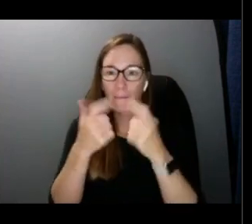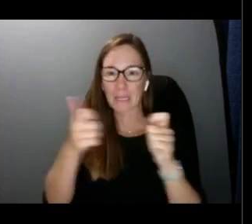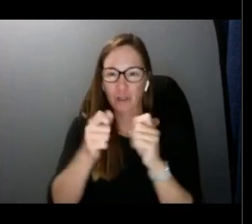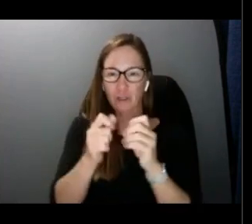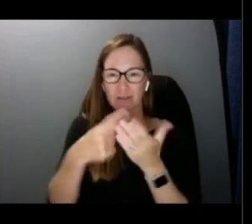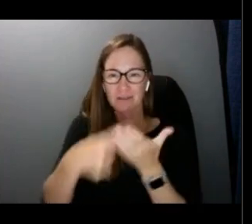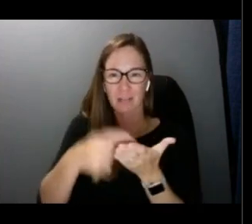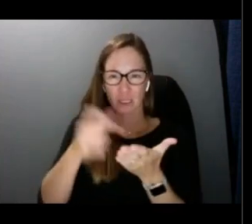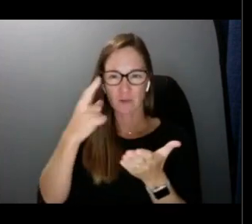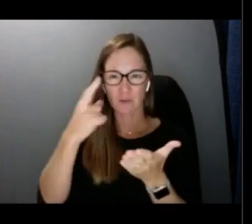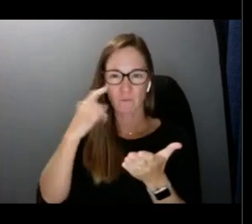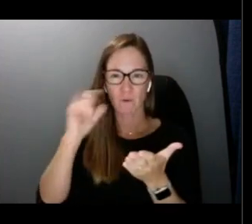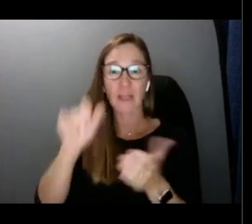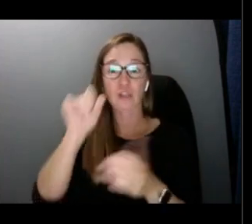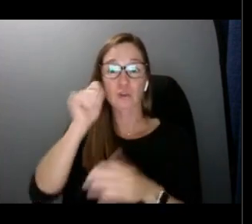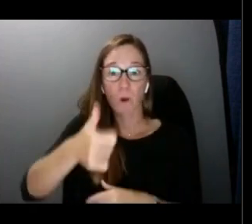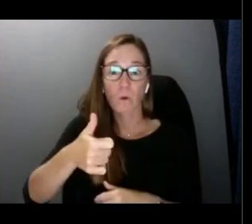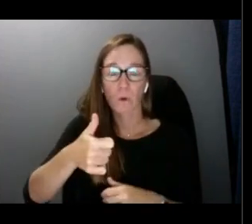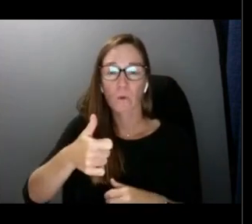this tomorrow.